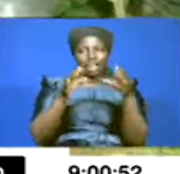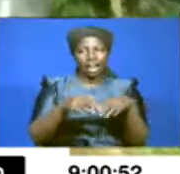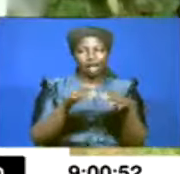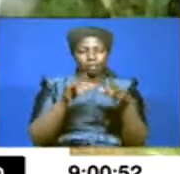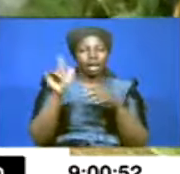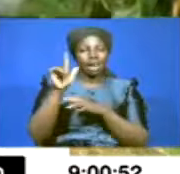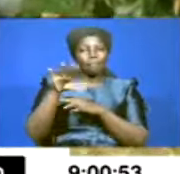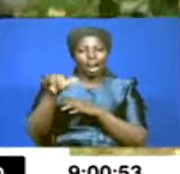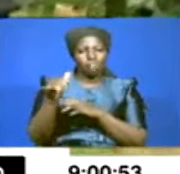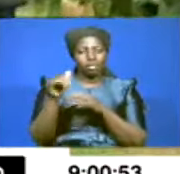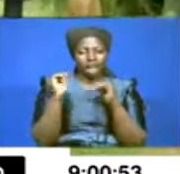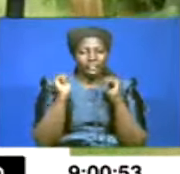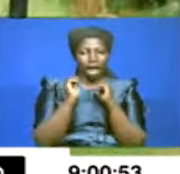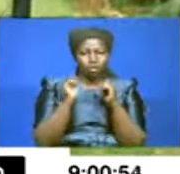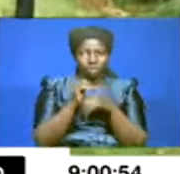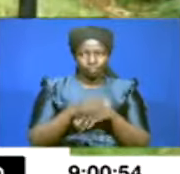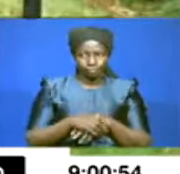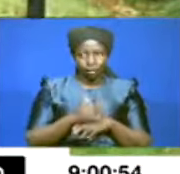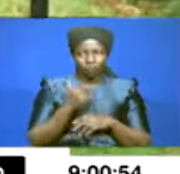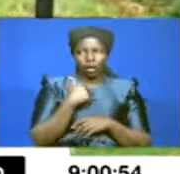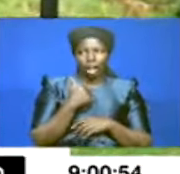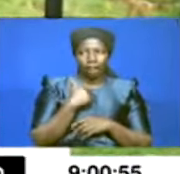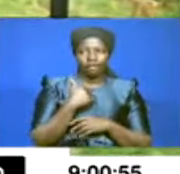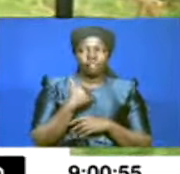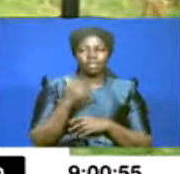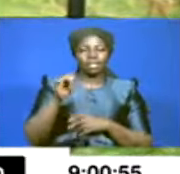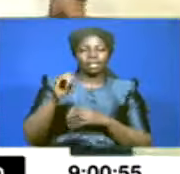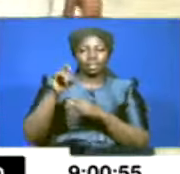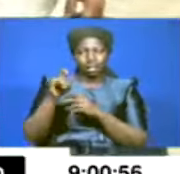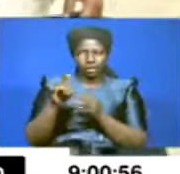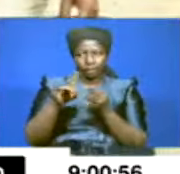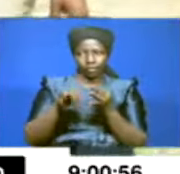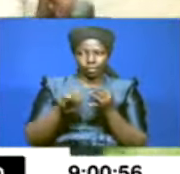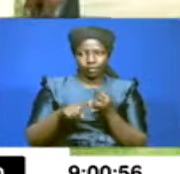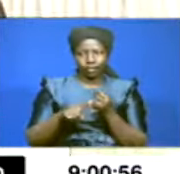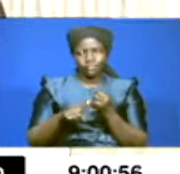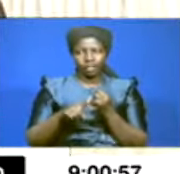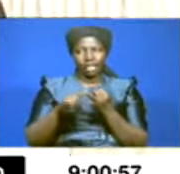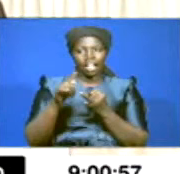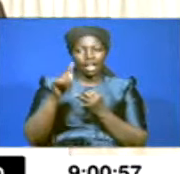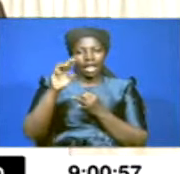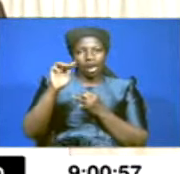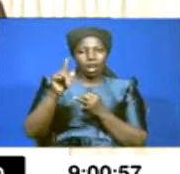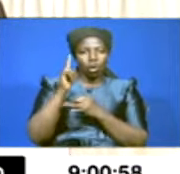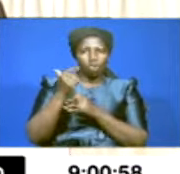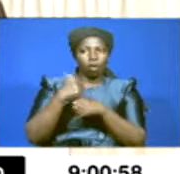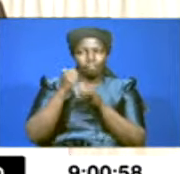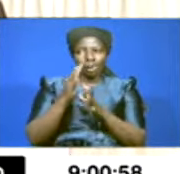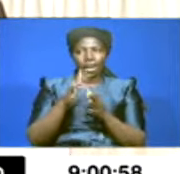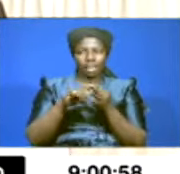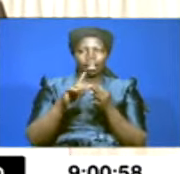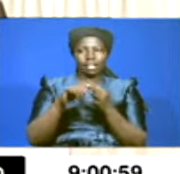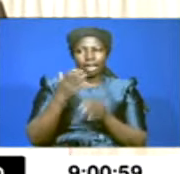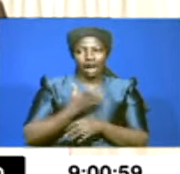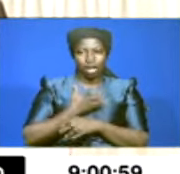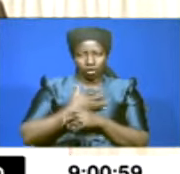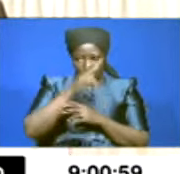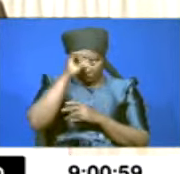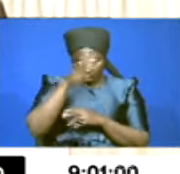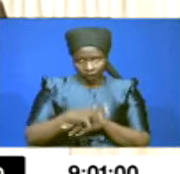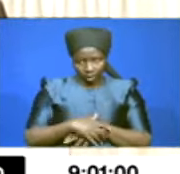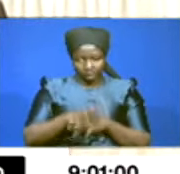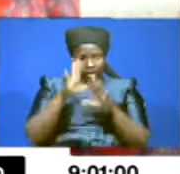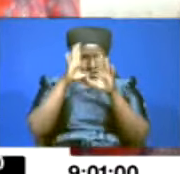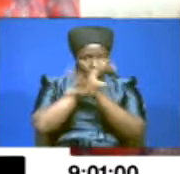the legislature, and the Council of Governors. President William Ruto emphasizing the need for stronger collaboration with Parliament and the